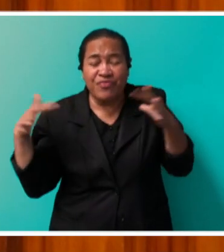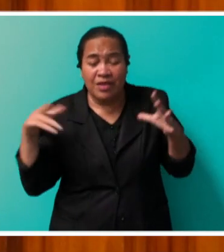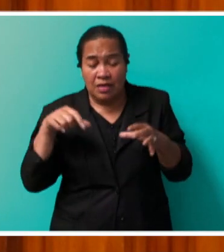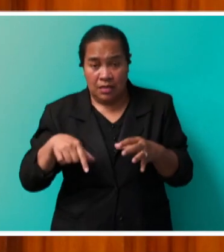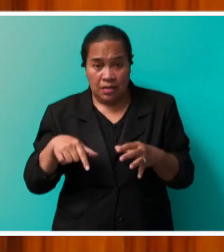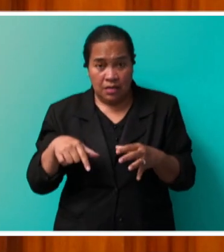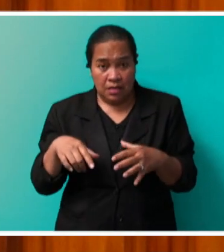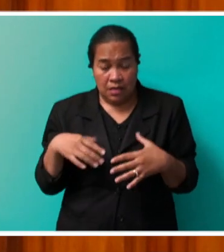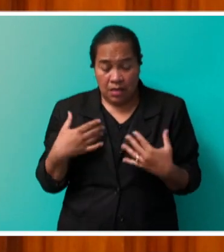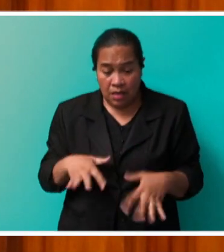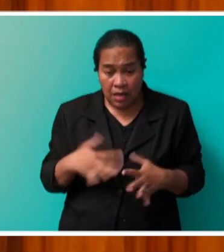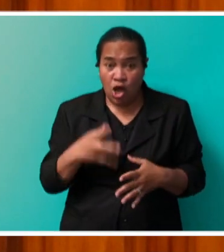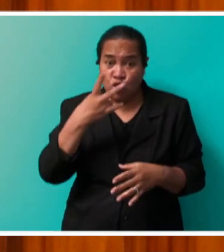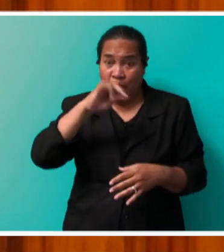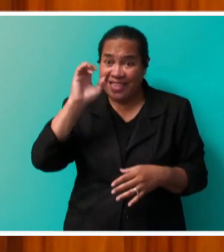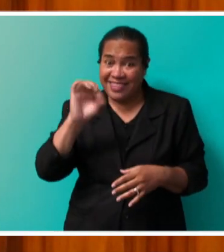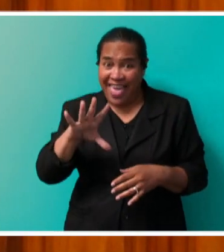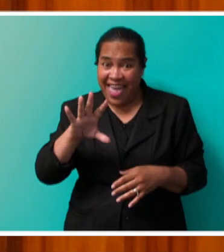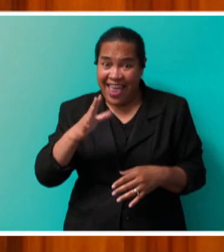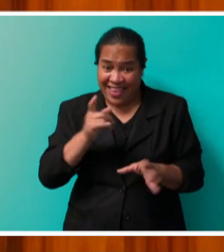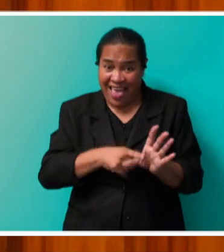subterranean termite with the scientific name